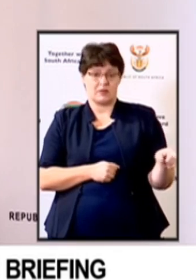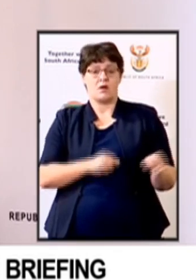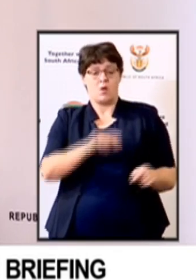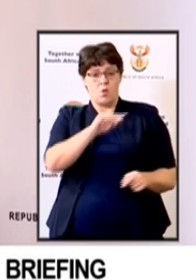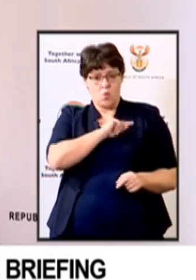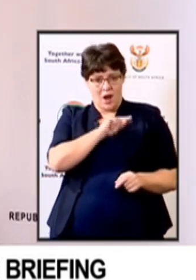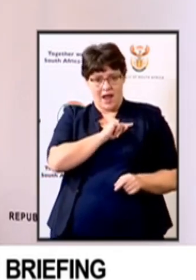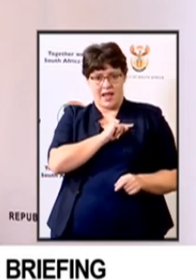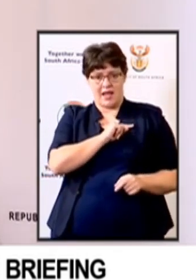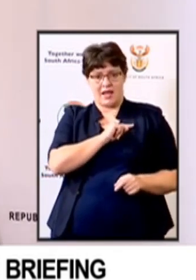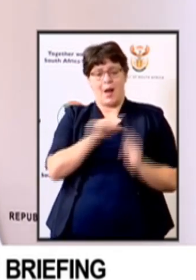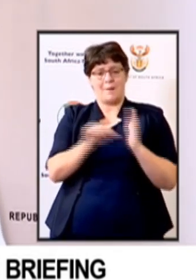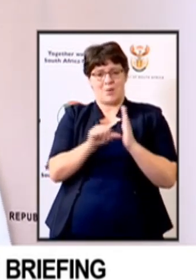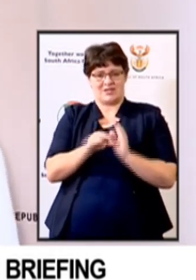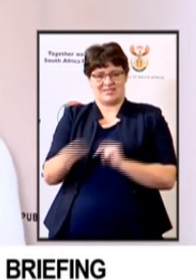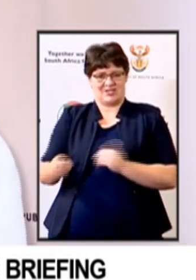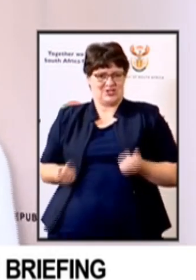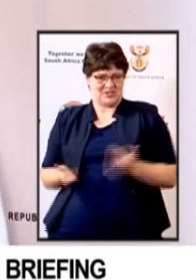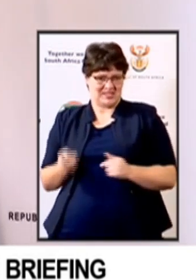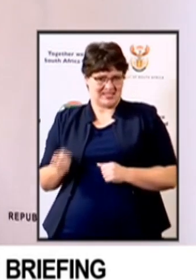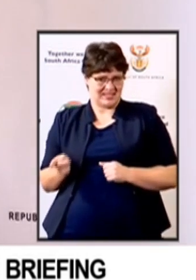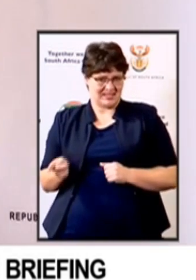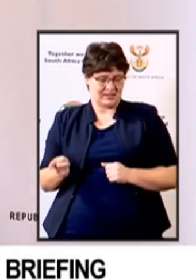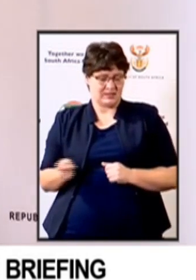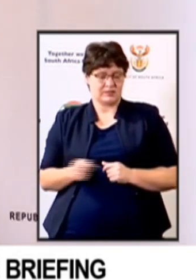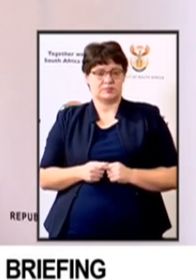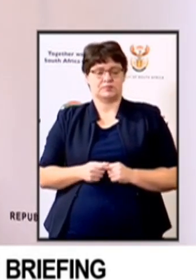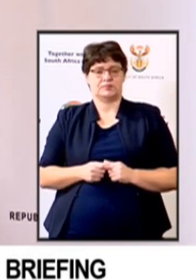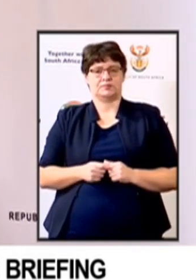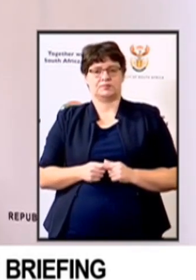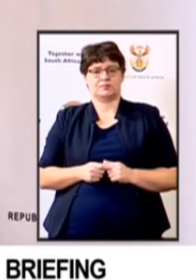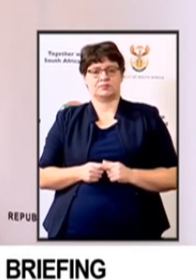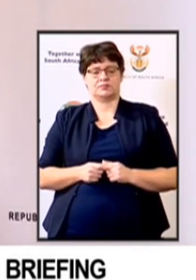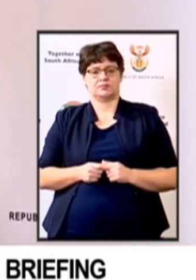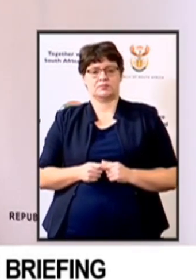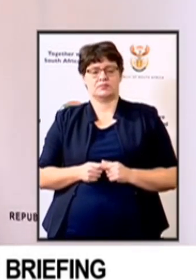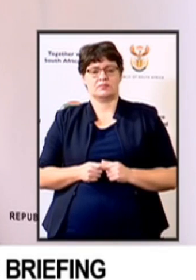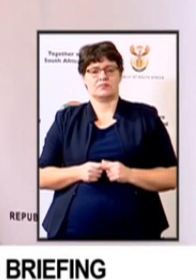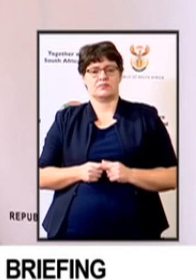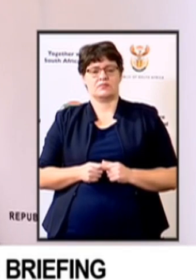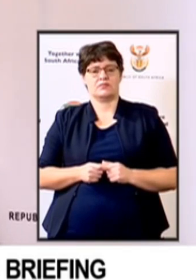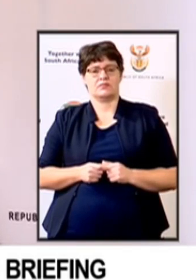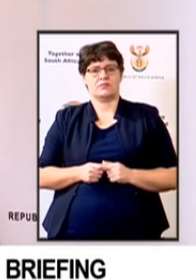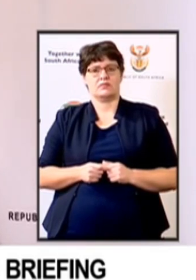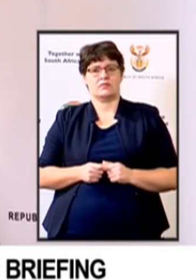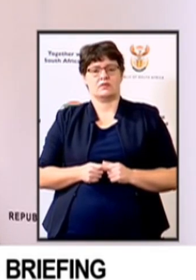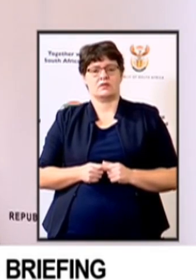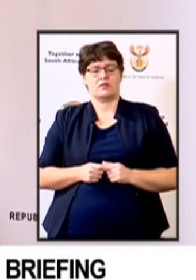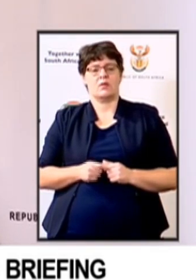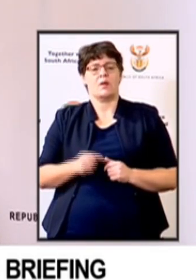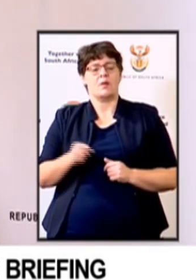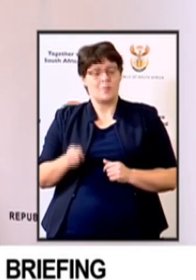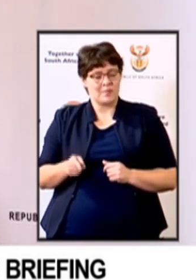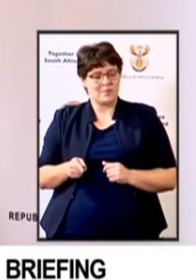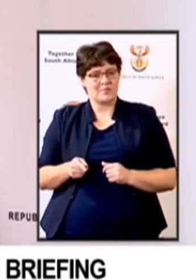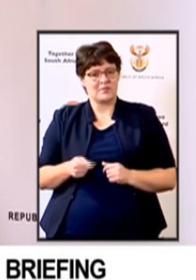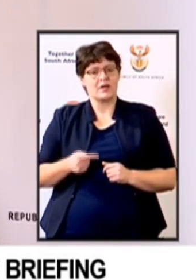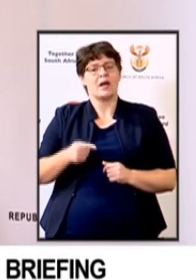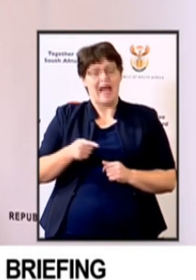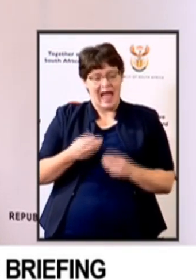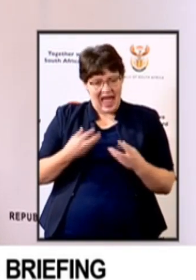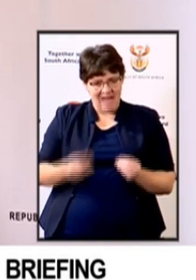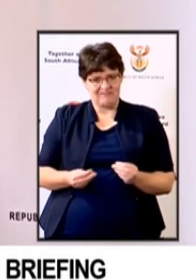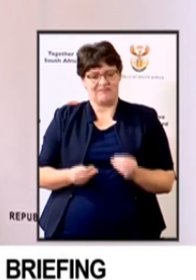of imperatives of a particular department, there are precautions that will